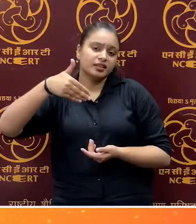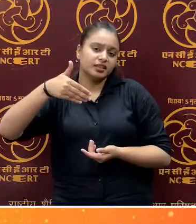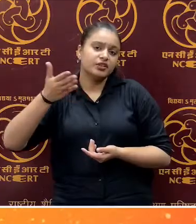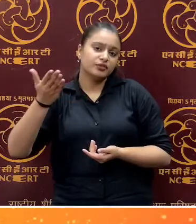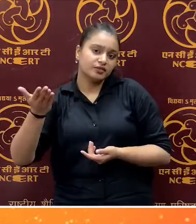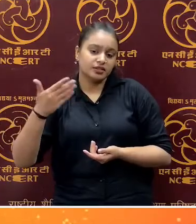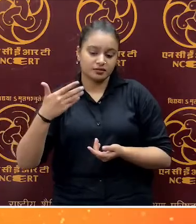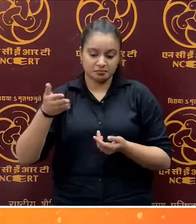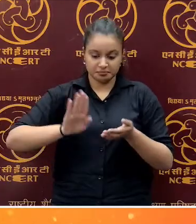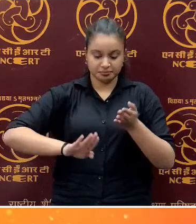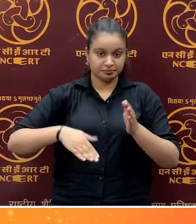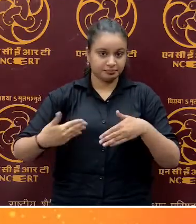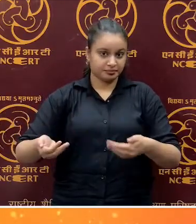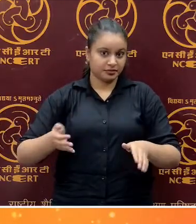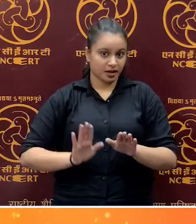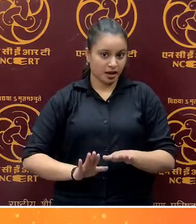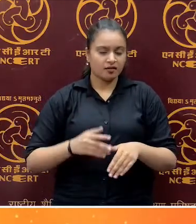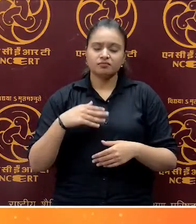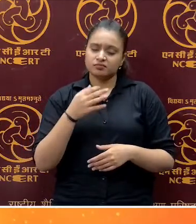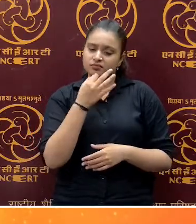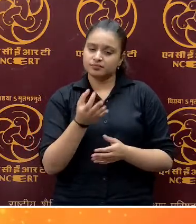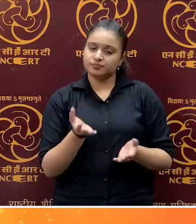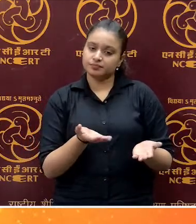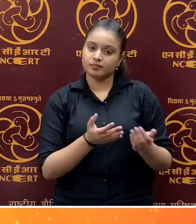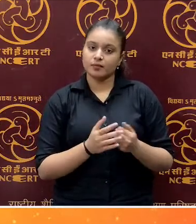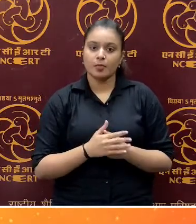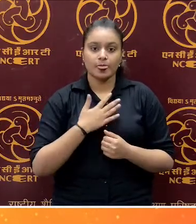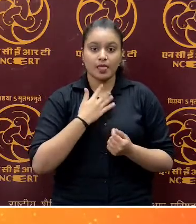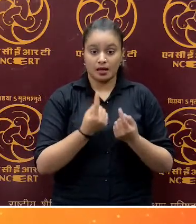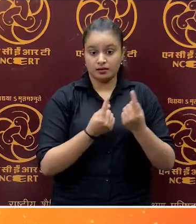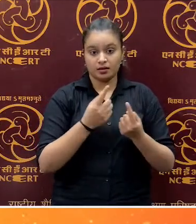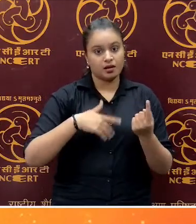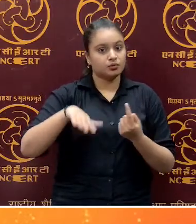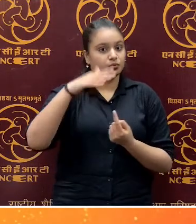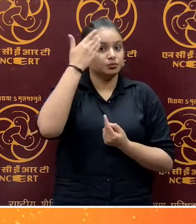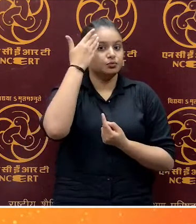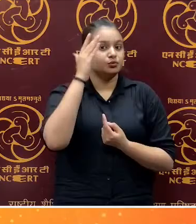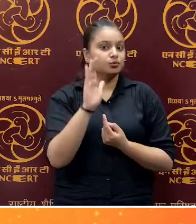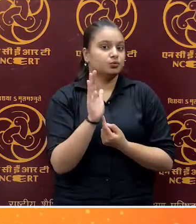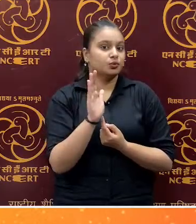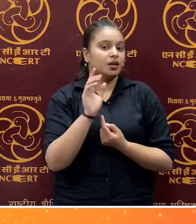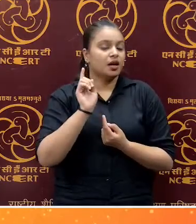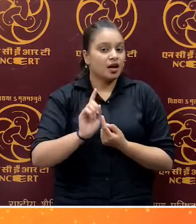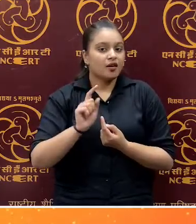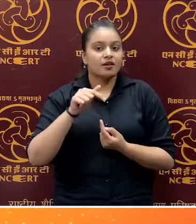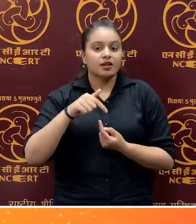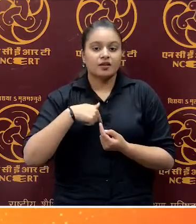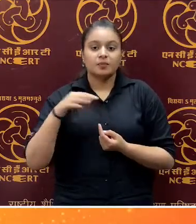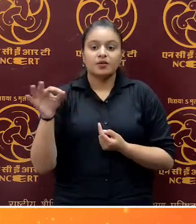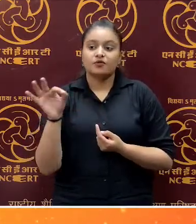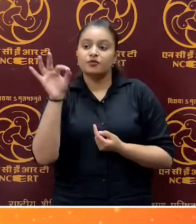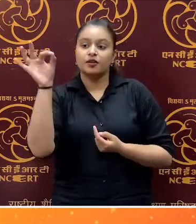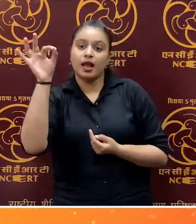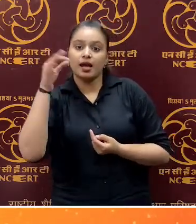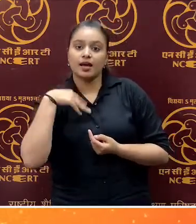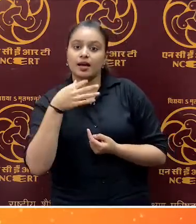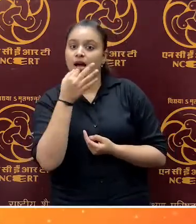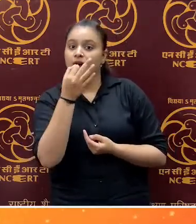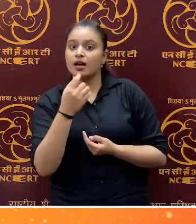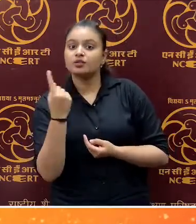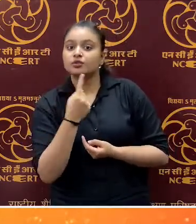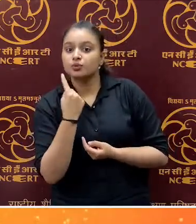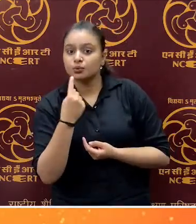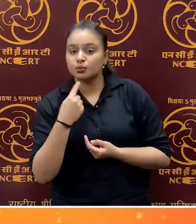on me." Alright, so even grass doesn't know, and now it is sending the fly to the